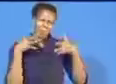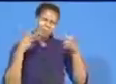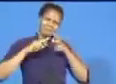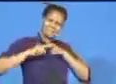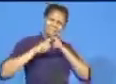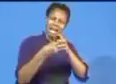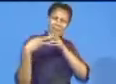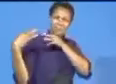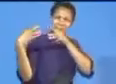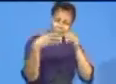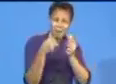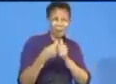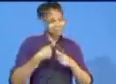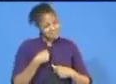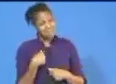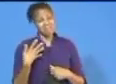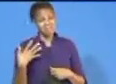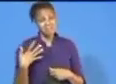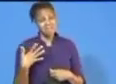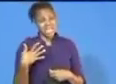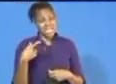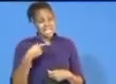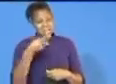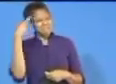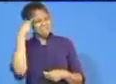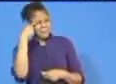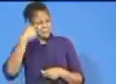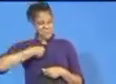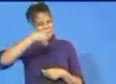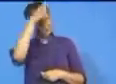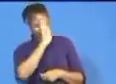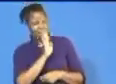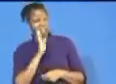with me? Does he think I am God?